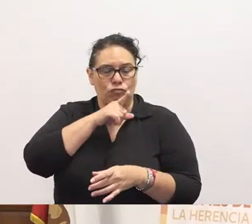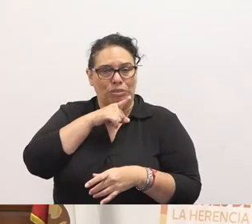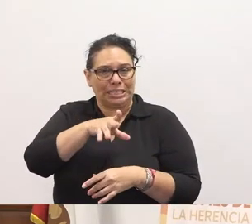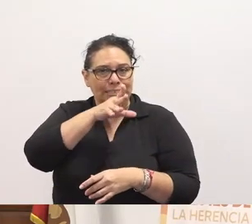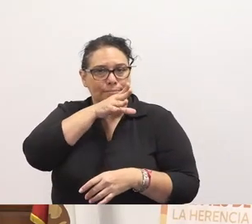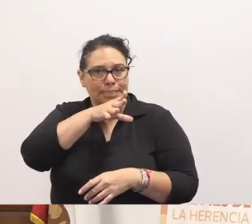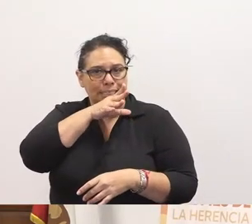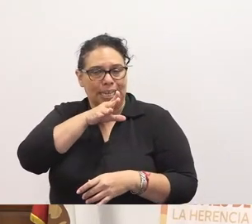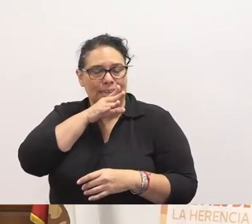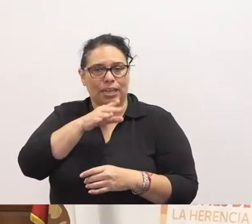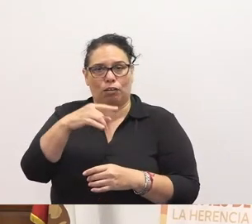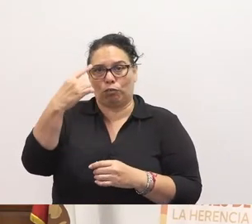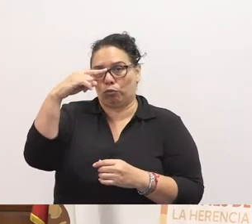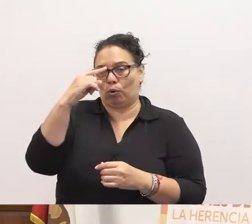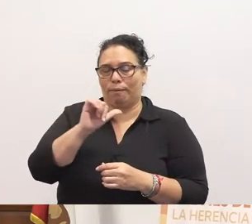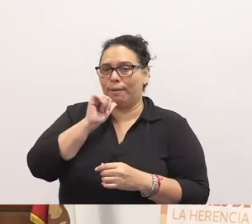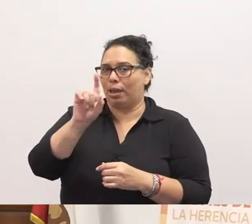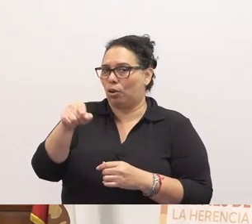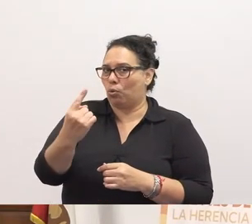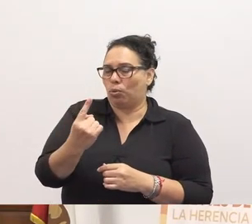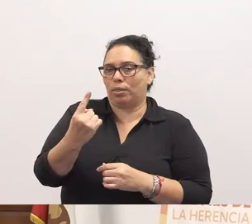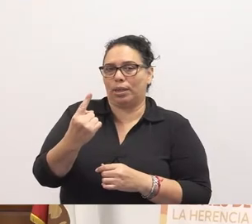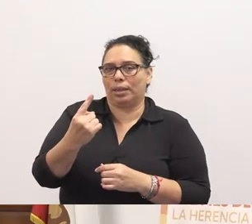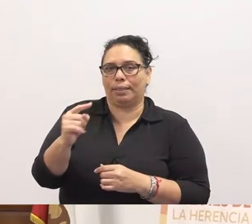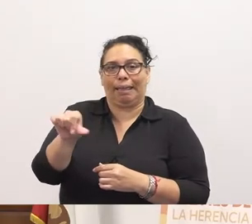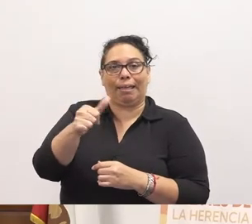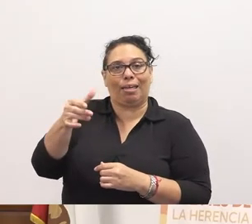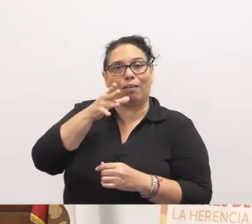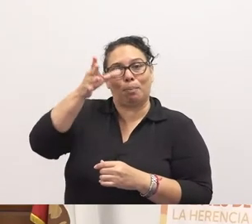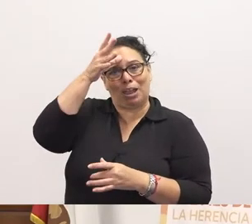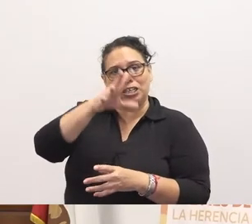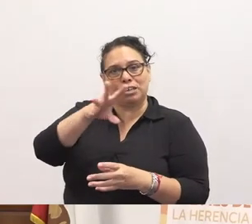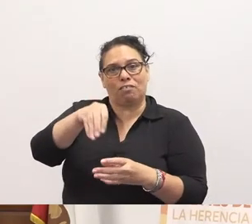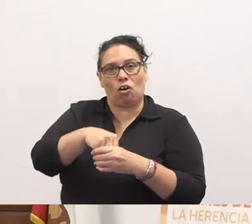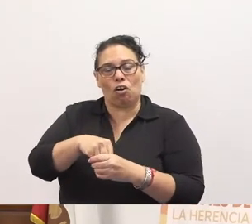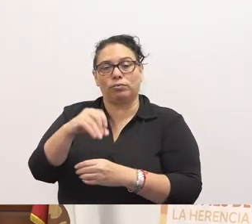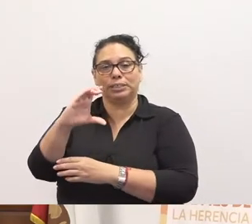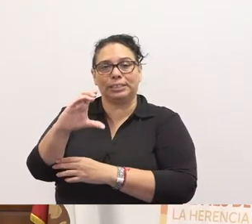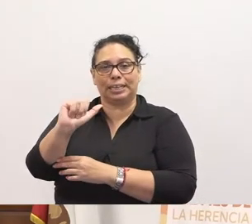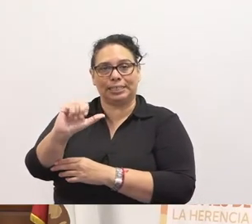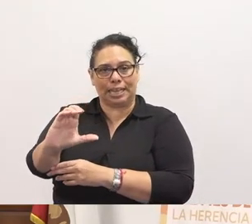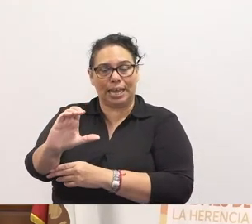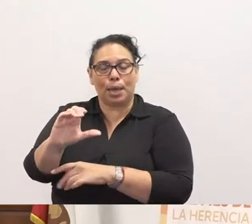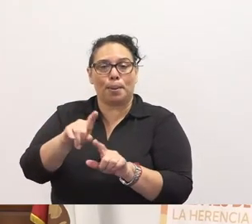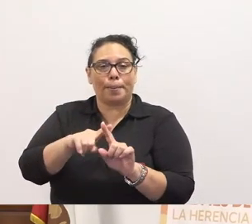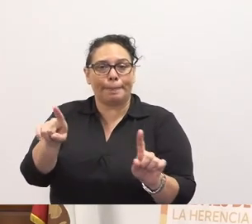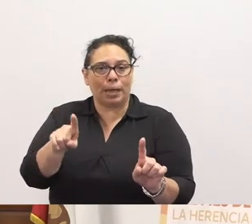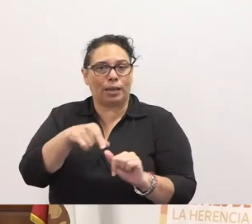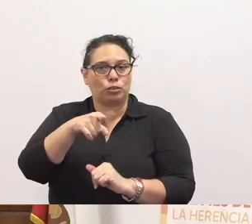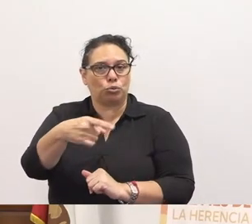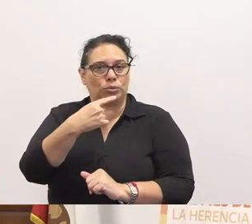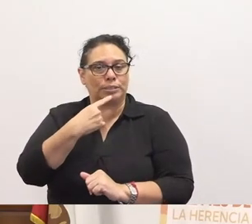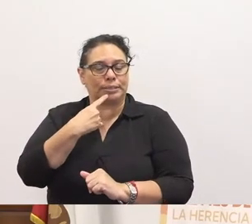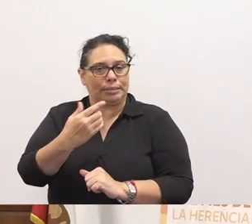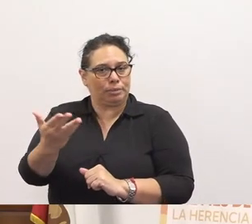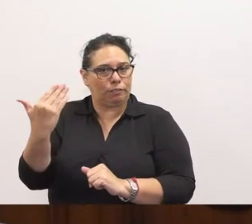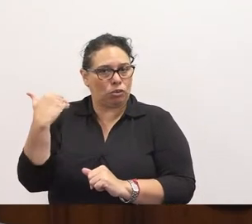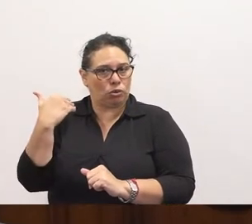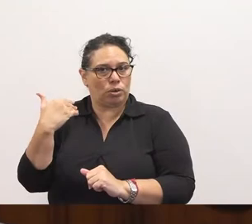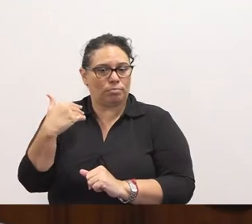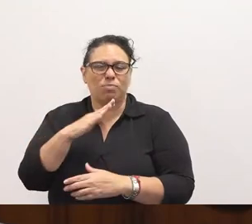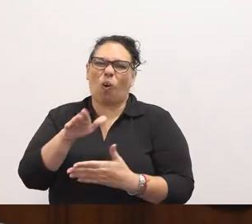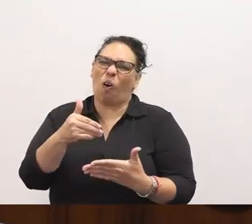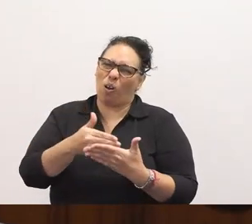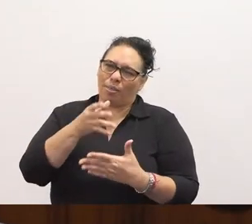speaking on behalf of not just all the other parents involved with CAC, but as you stated earlier, really all